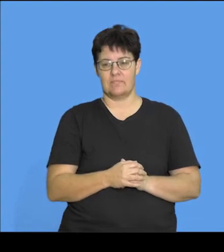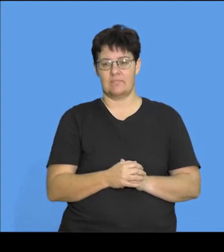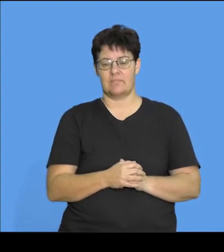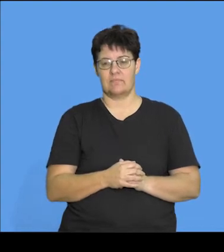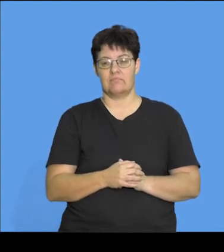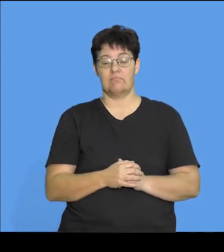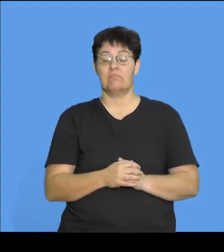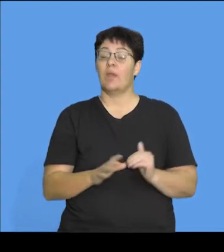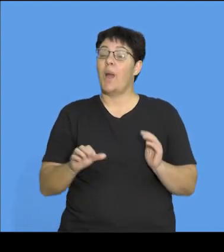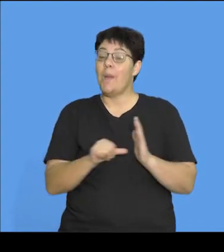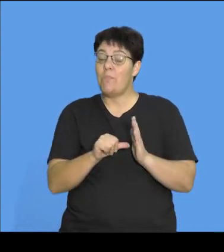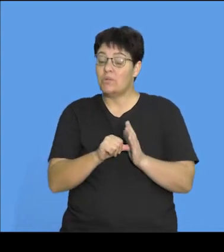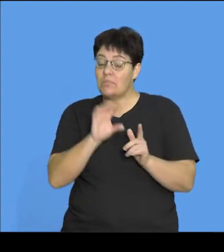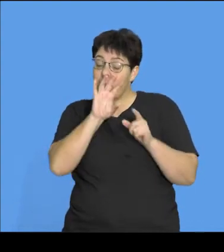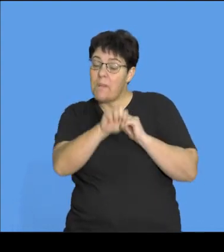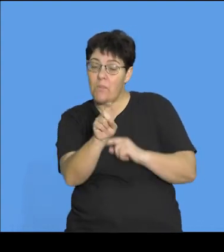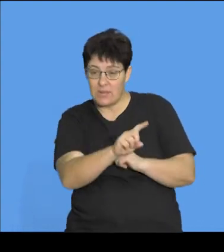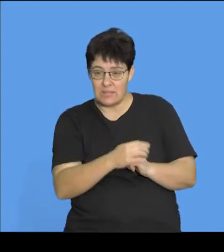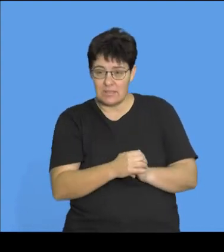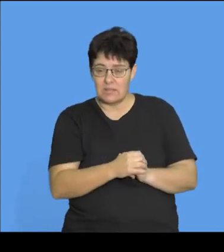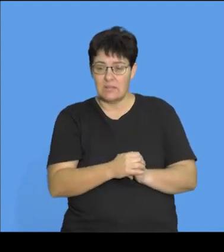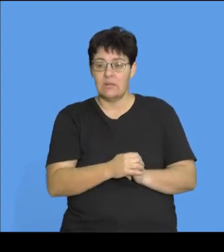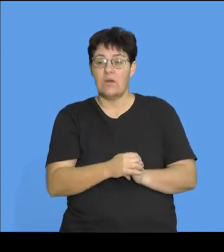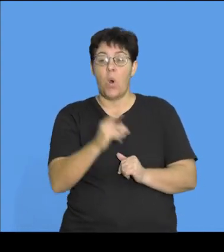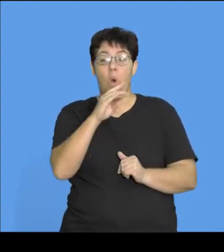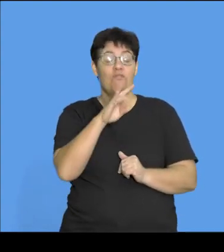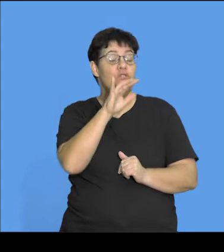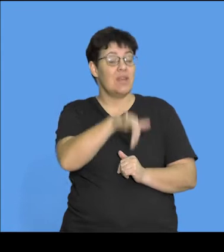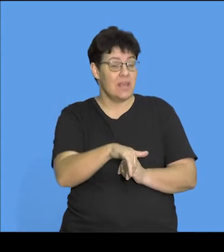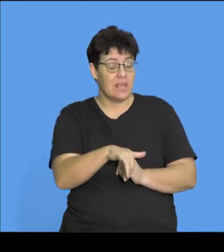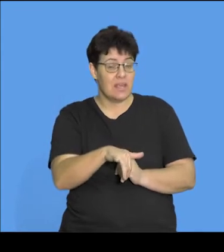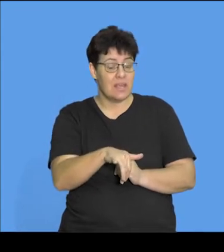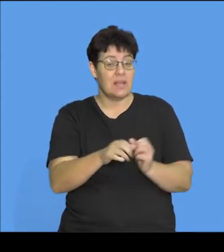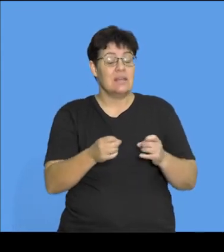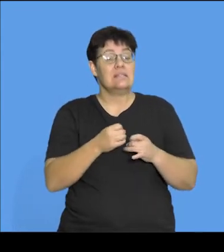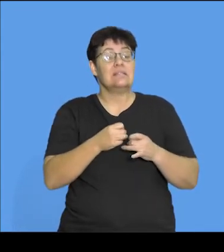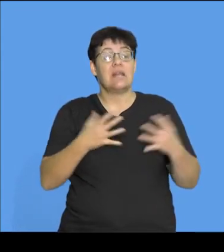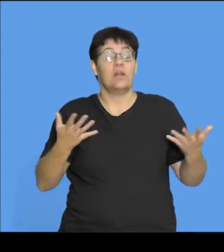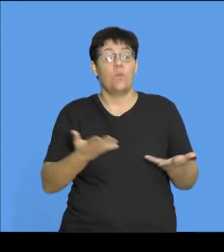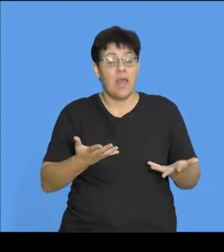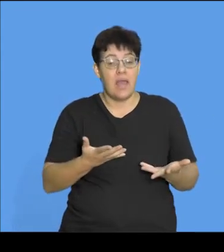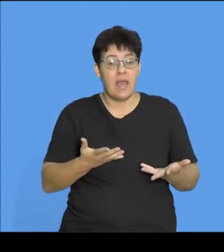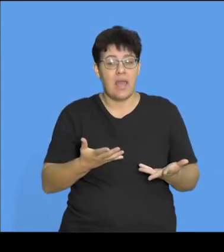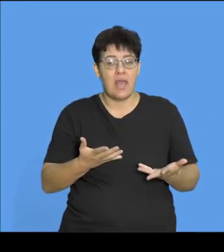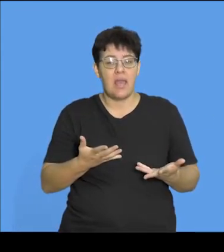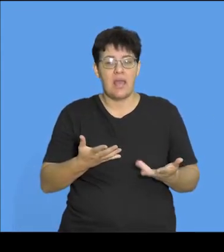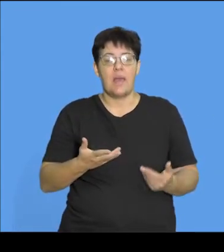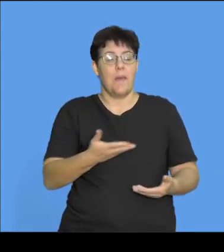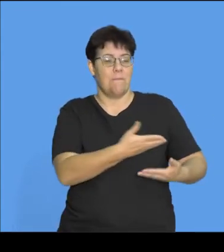What's important to recognize is that the events in the ovary starts at the birth of a female